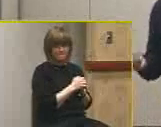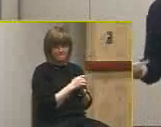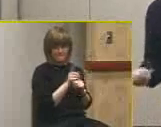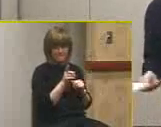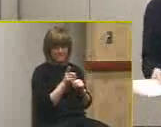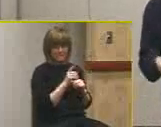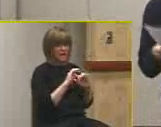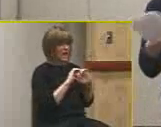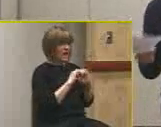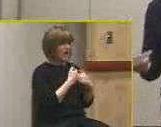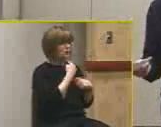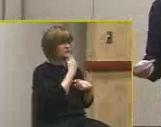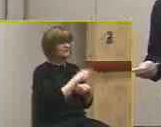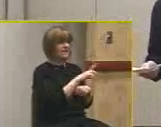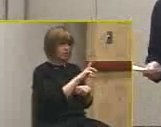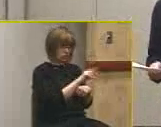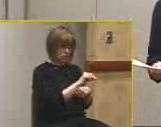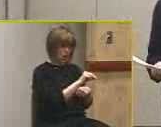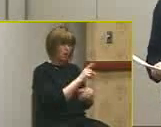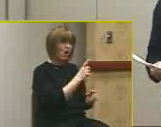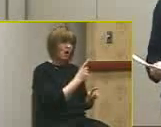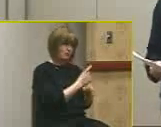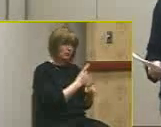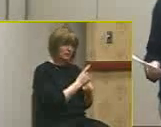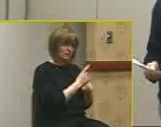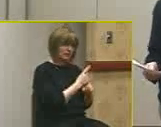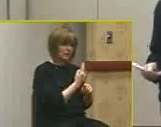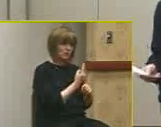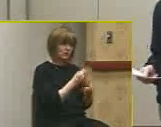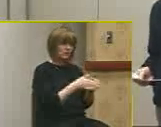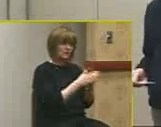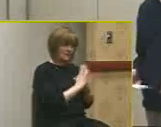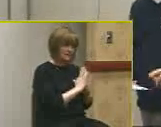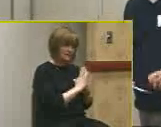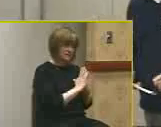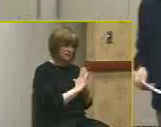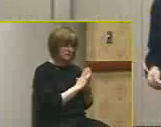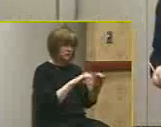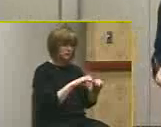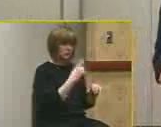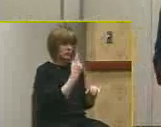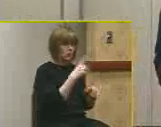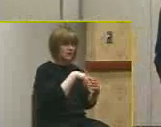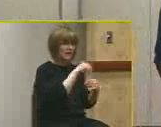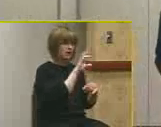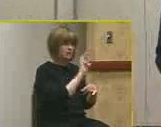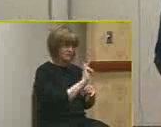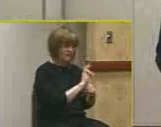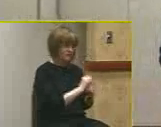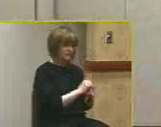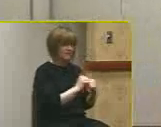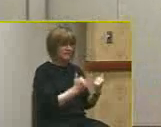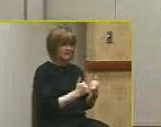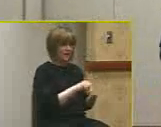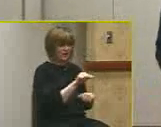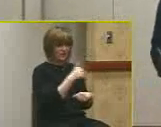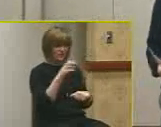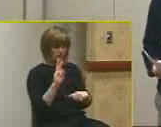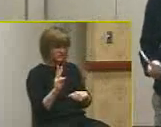How to say no appropriately. Because we're only asking him to do 1 of 7 things. What should he be doing on the other